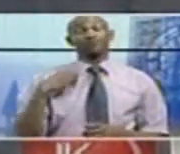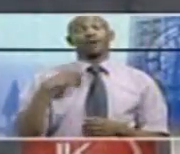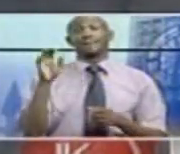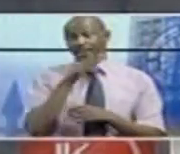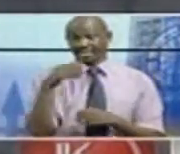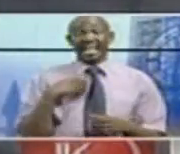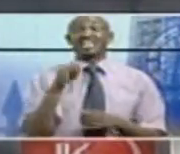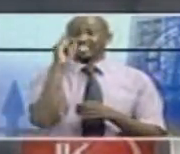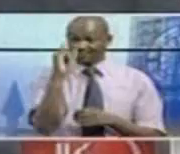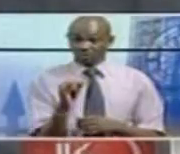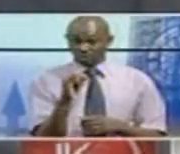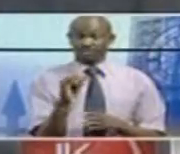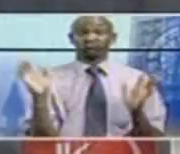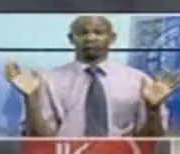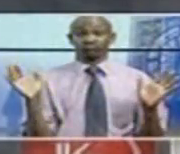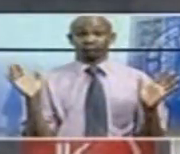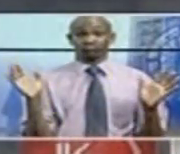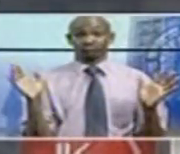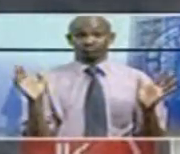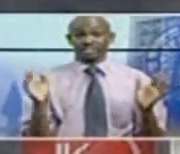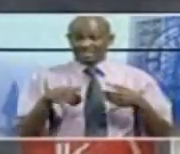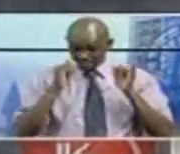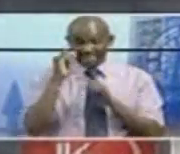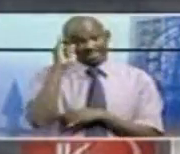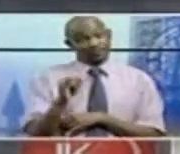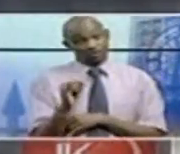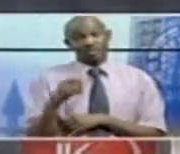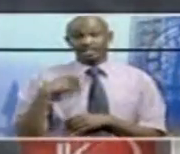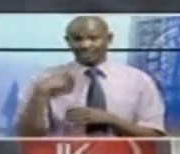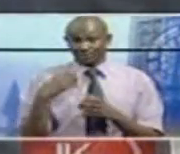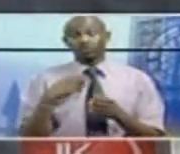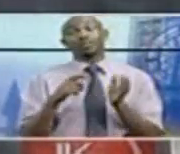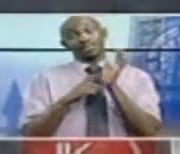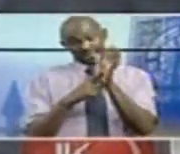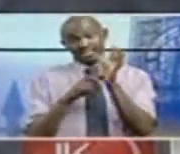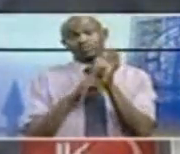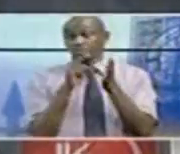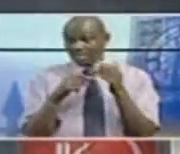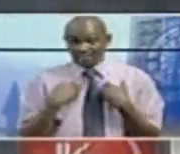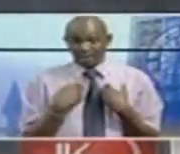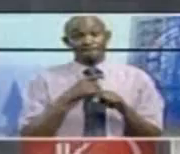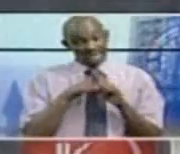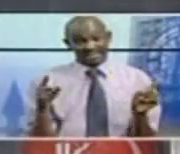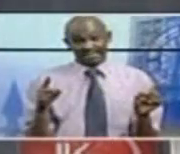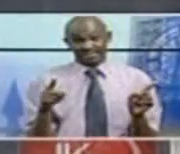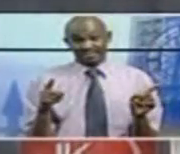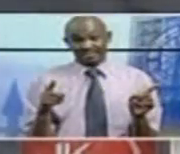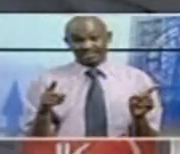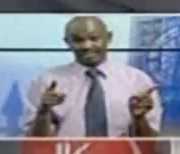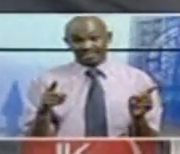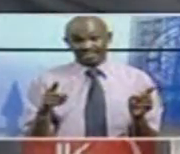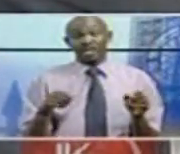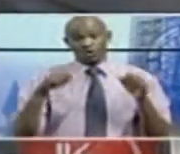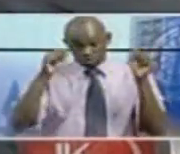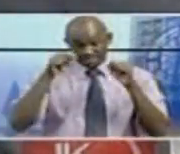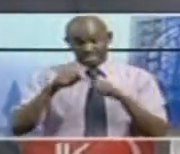individuals constitutionally protected as legislators to oversight, represent, and legislate. However, consensus,